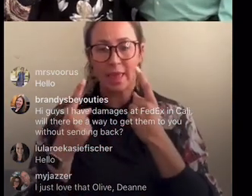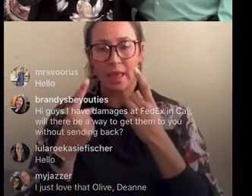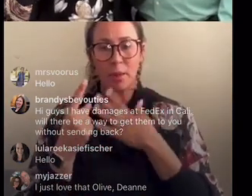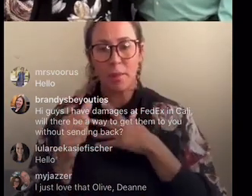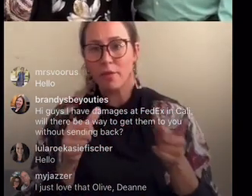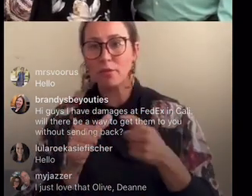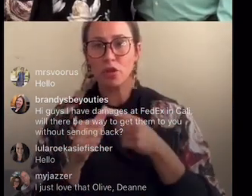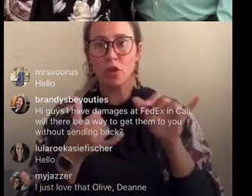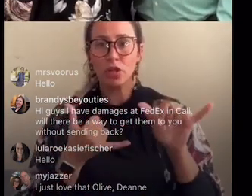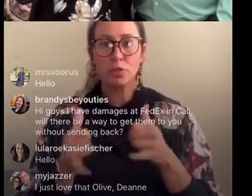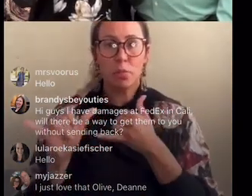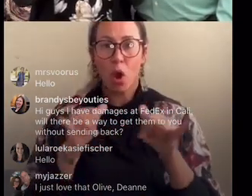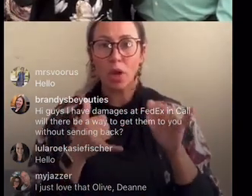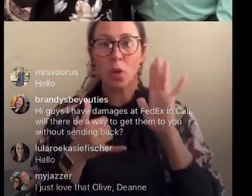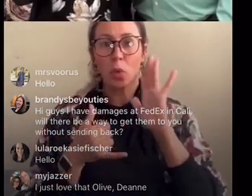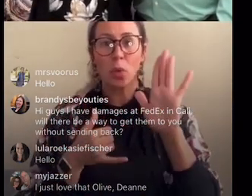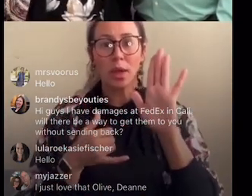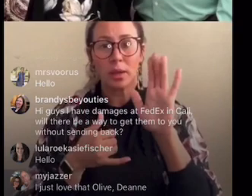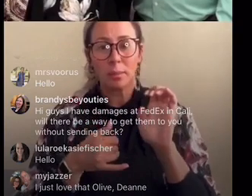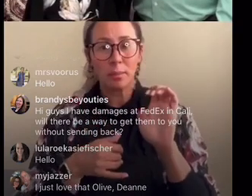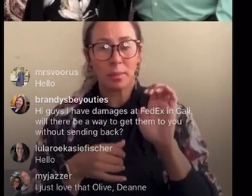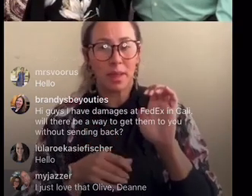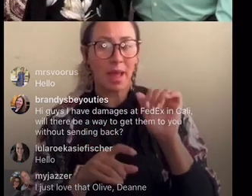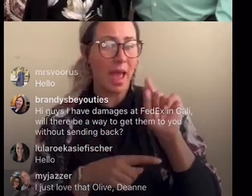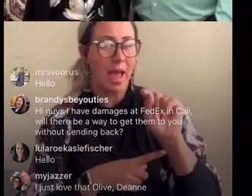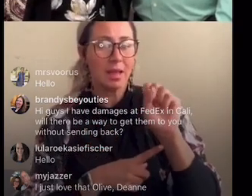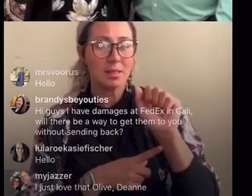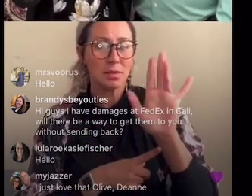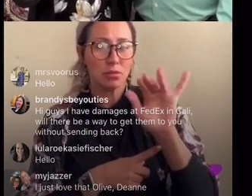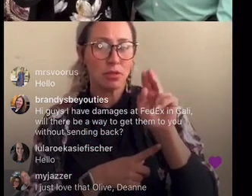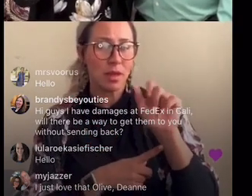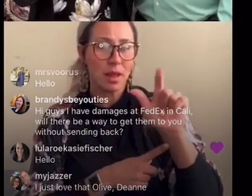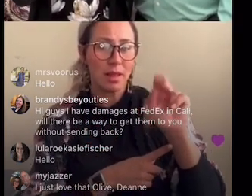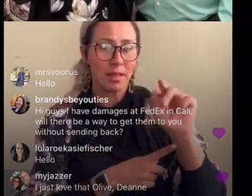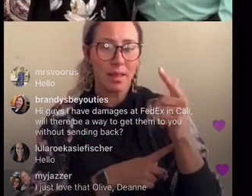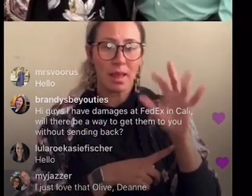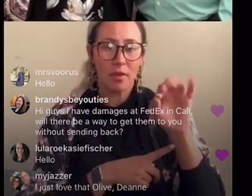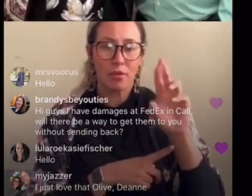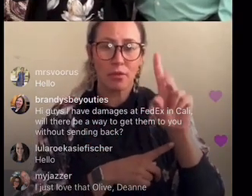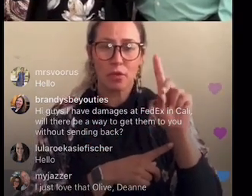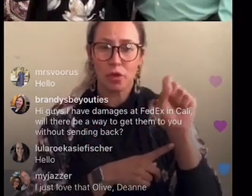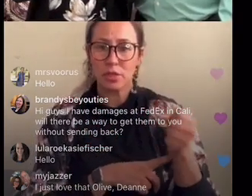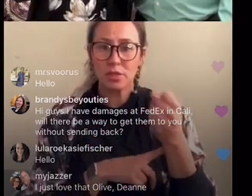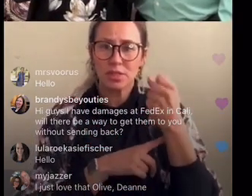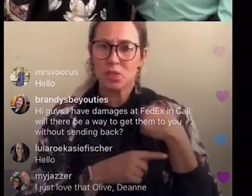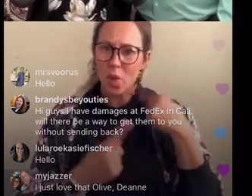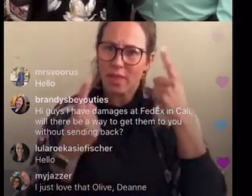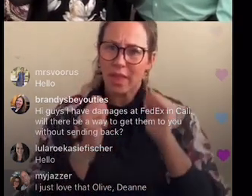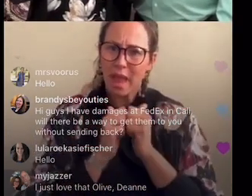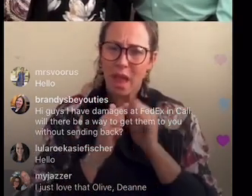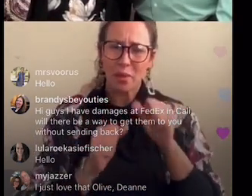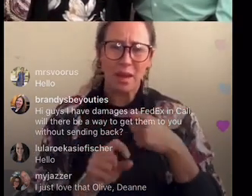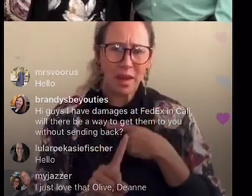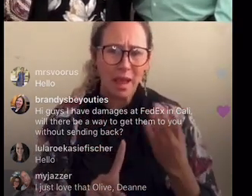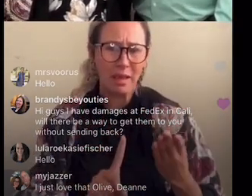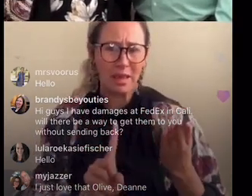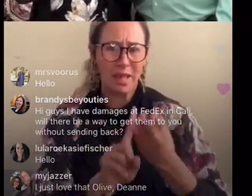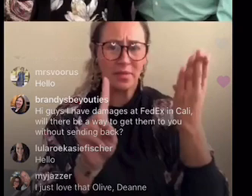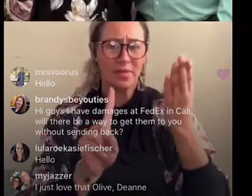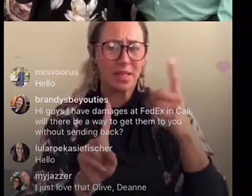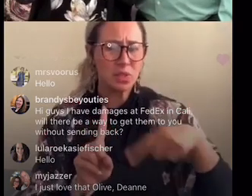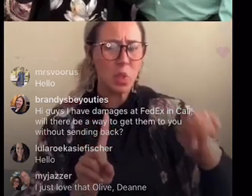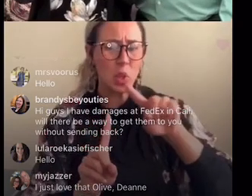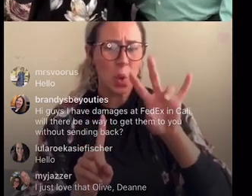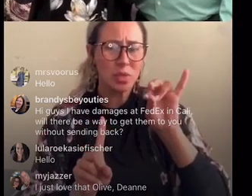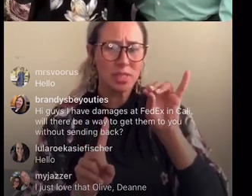party was going to be at Sabrina Langford's, and I thought, how am I going to convince those